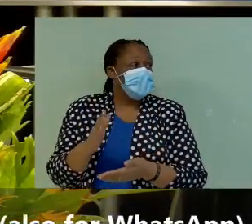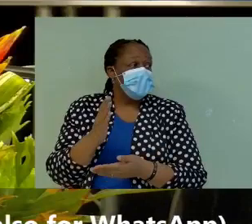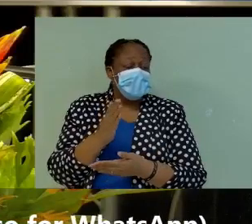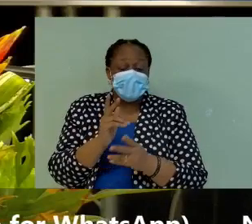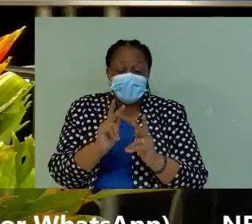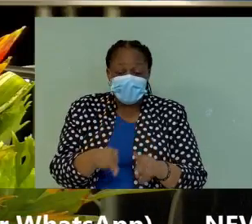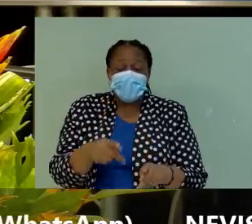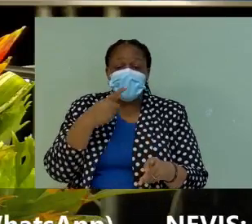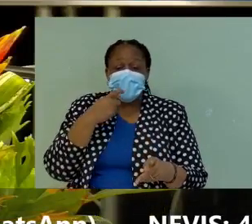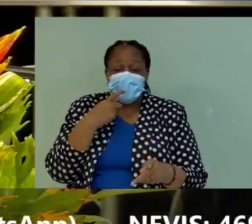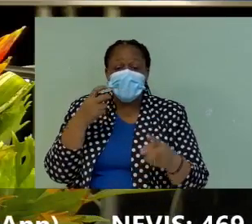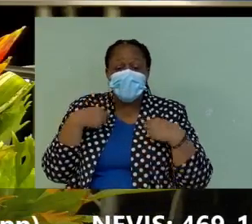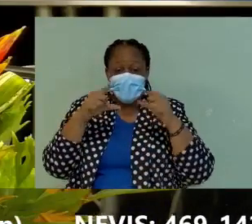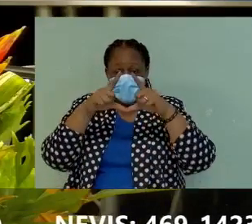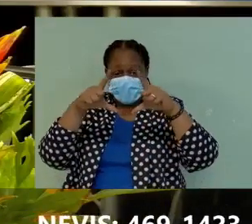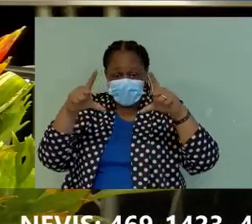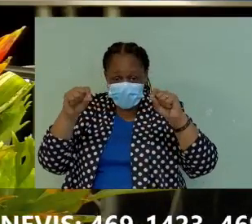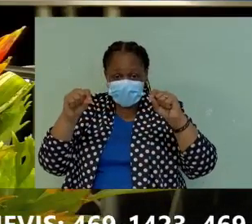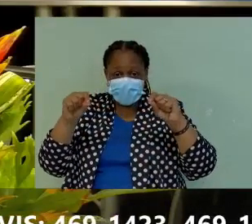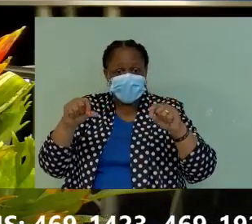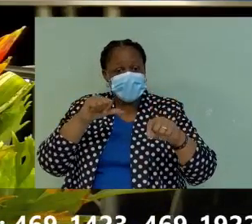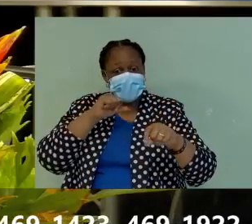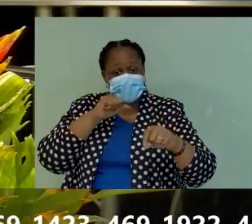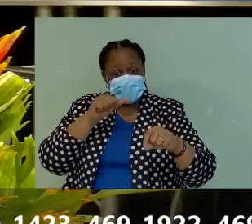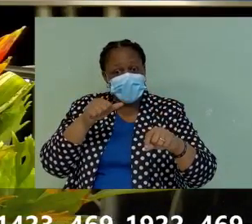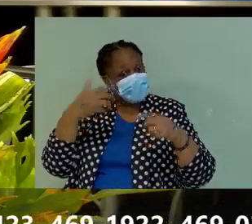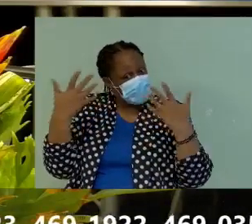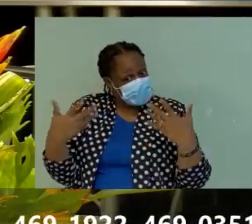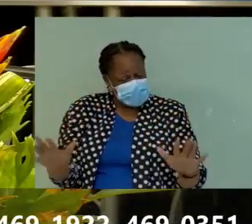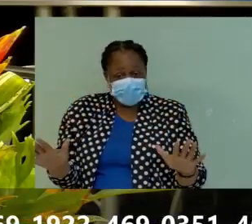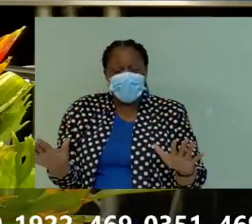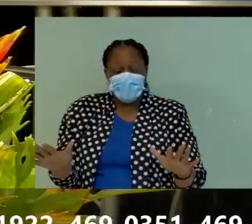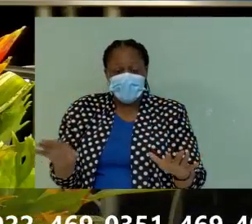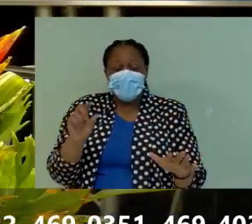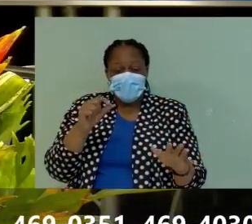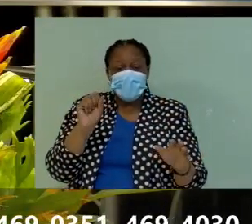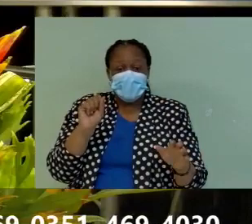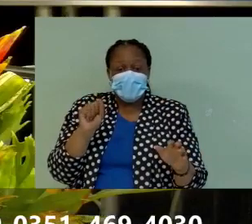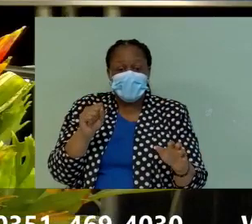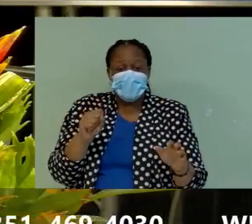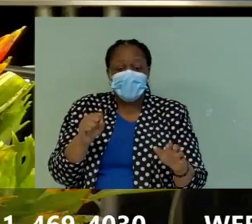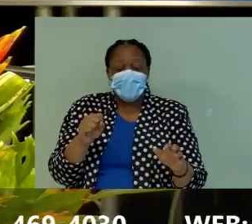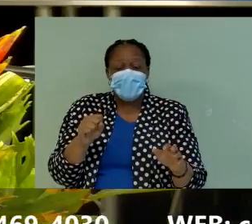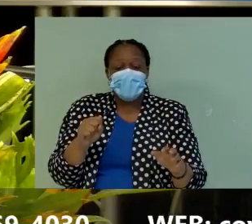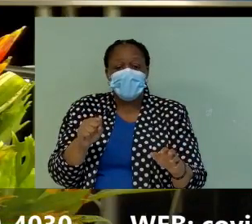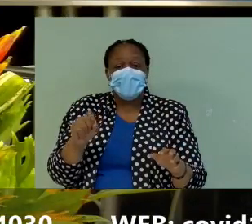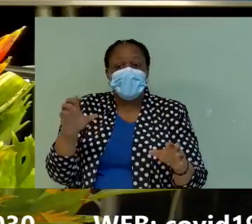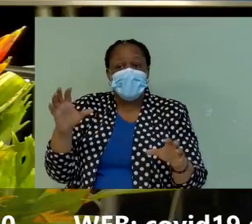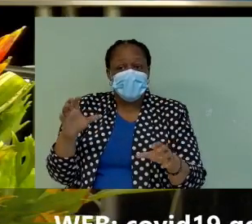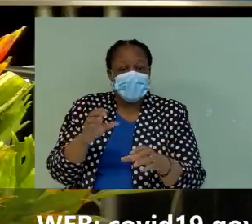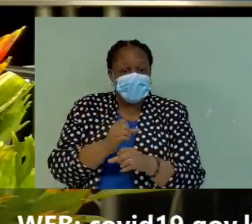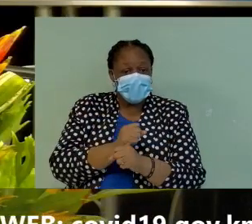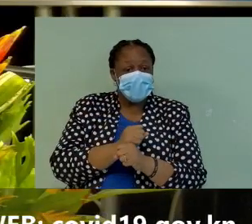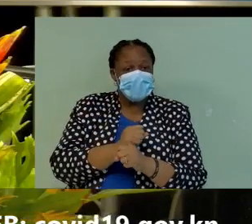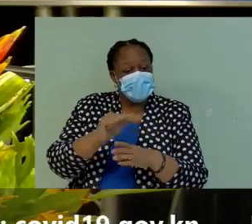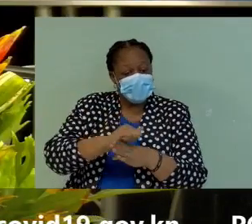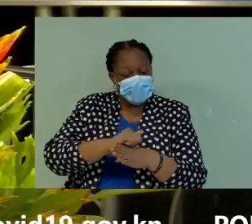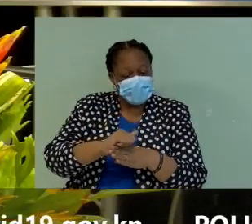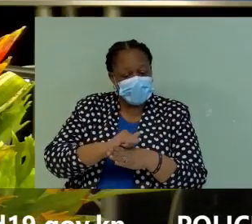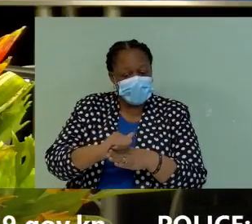handler's permit have expired within the last calendar year, having acquired the requisite